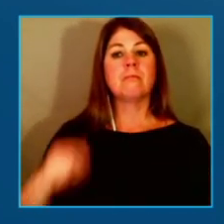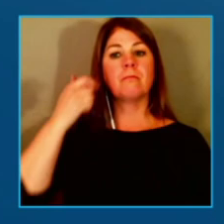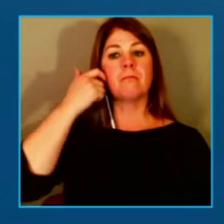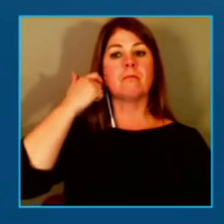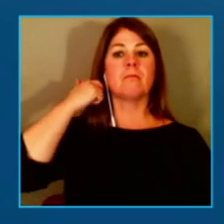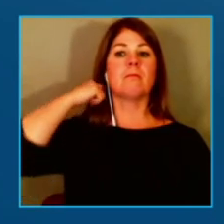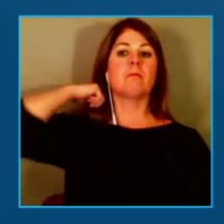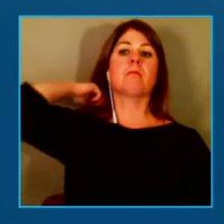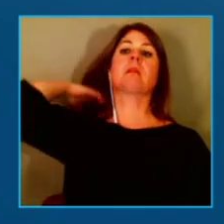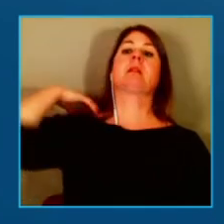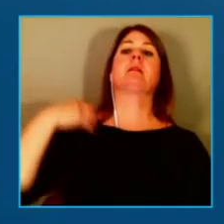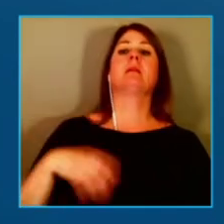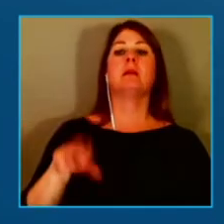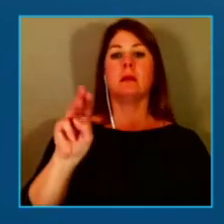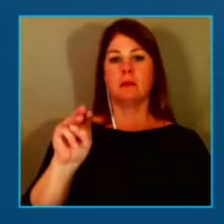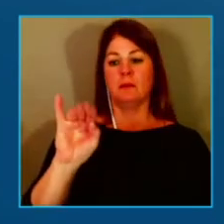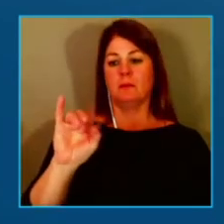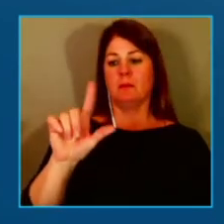Okay.